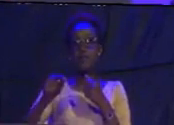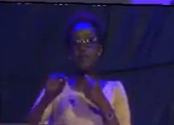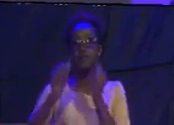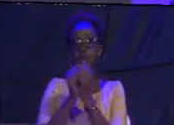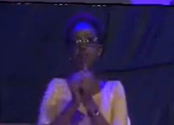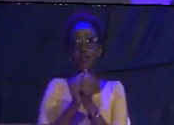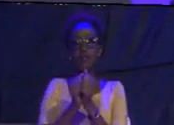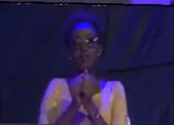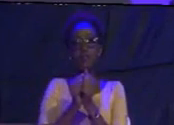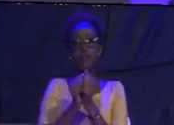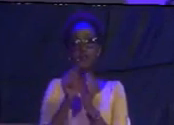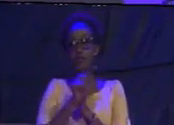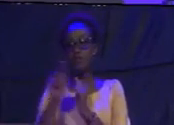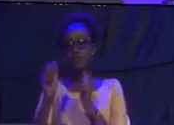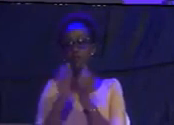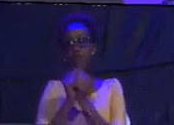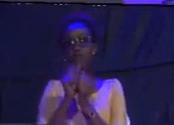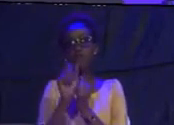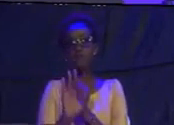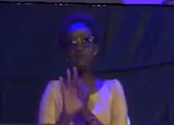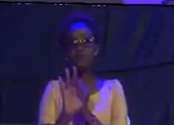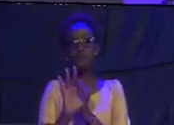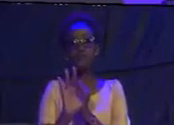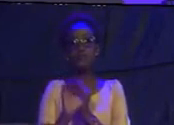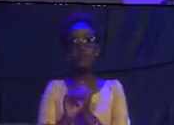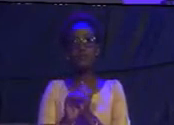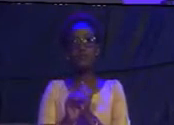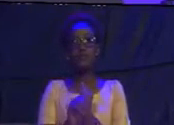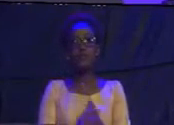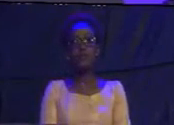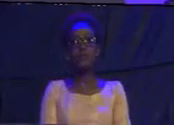10. No kumurongo cumi na gatatu. And verse 13.